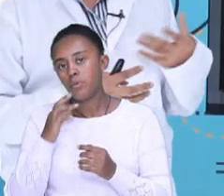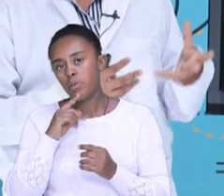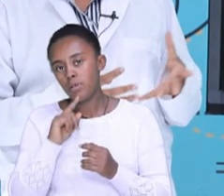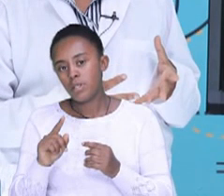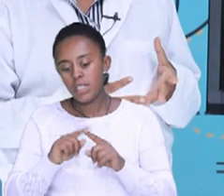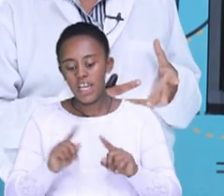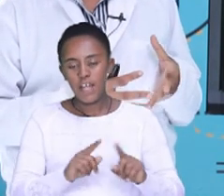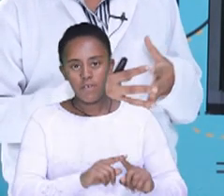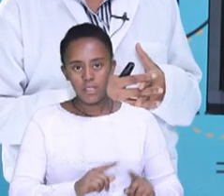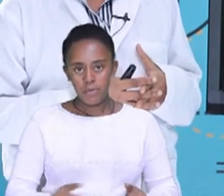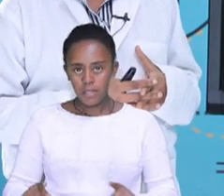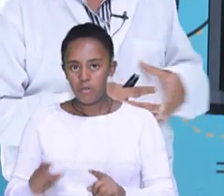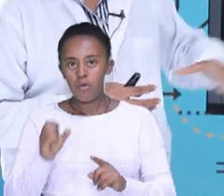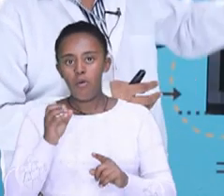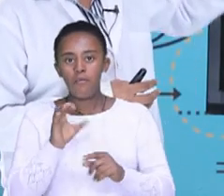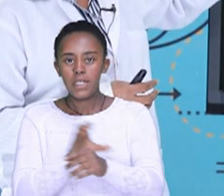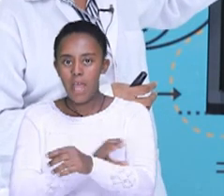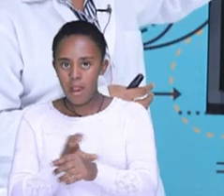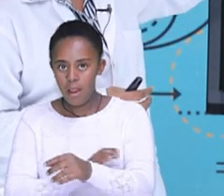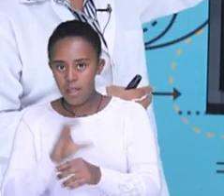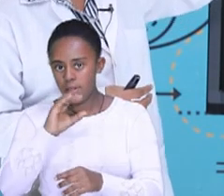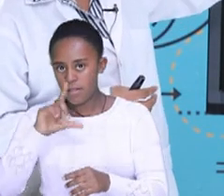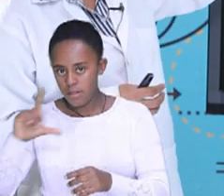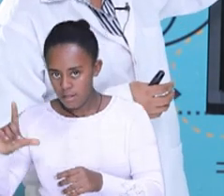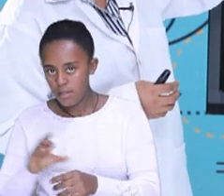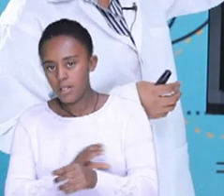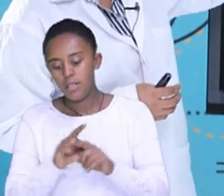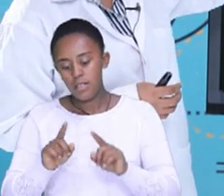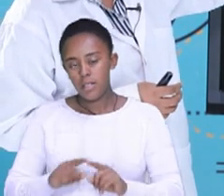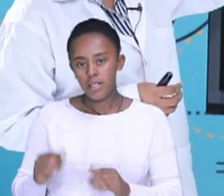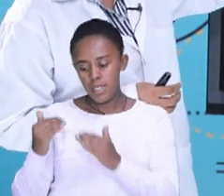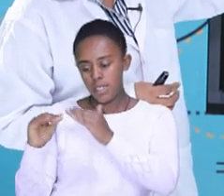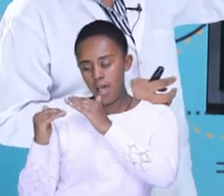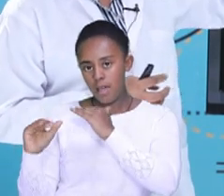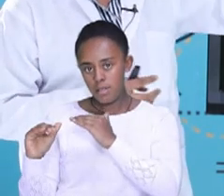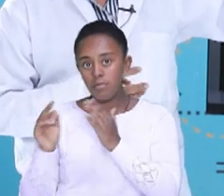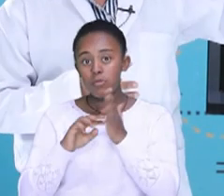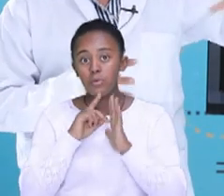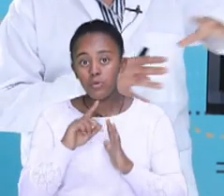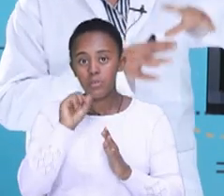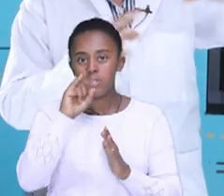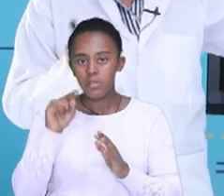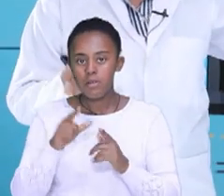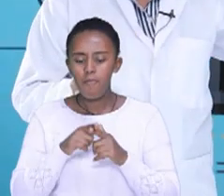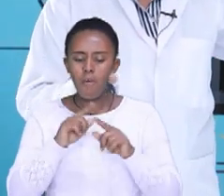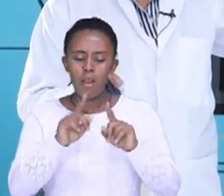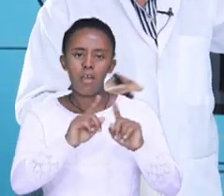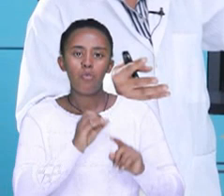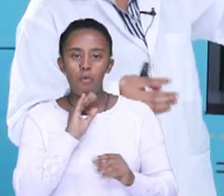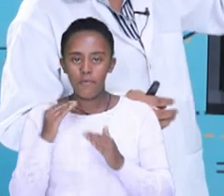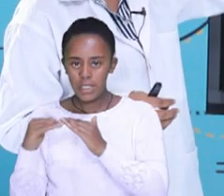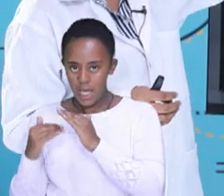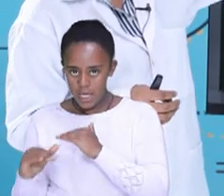the diversification of cells. Cells diversify in size, which means you can find variety of